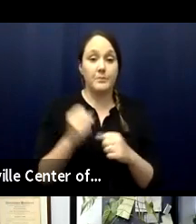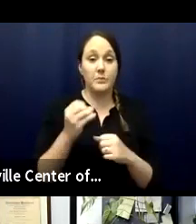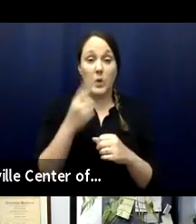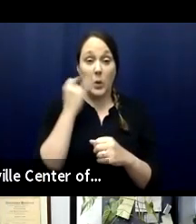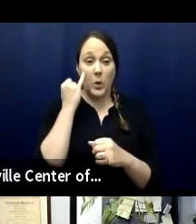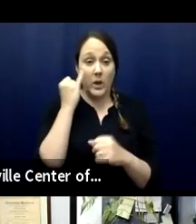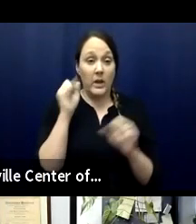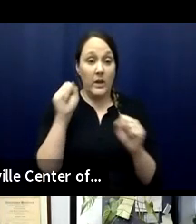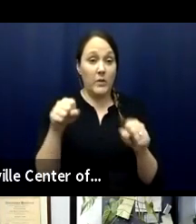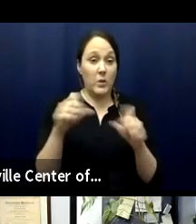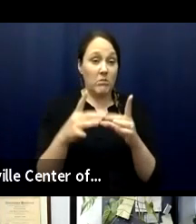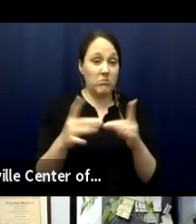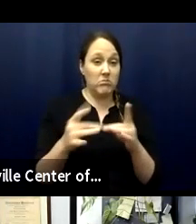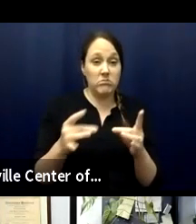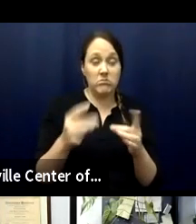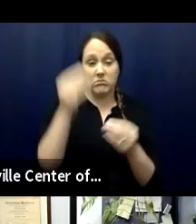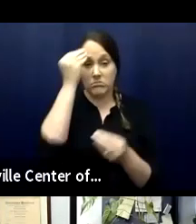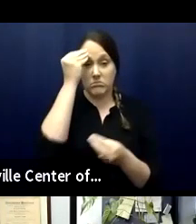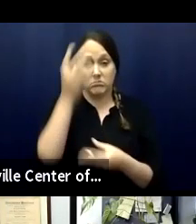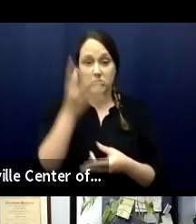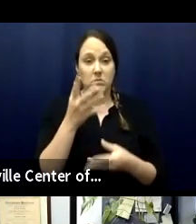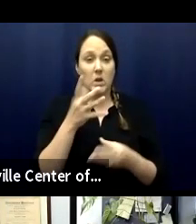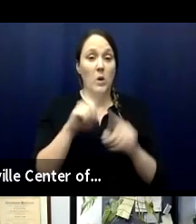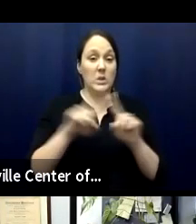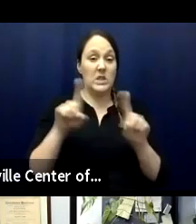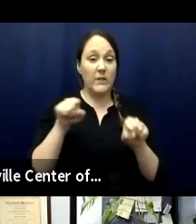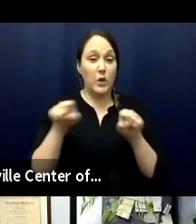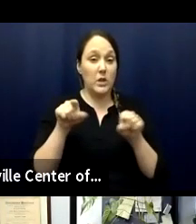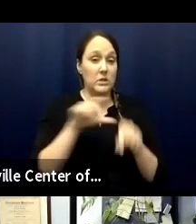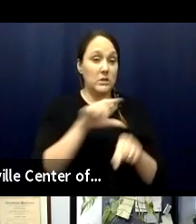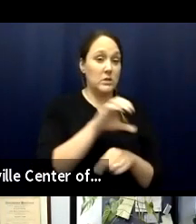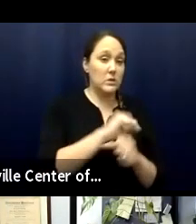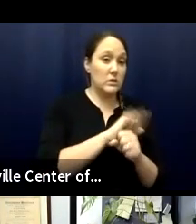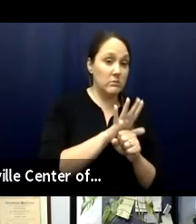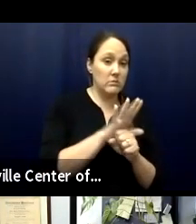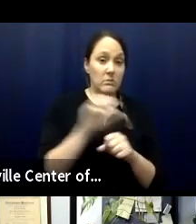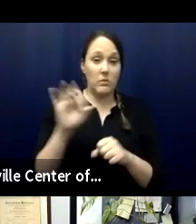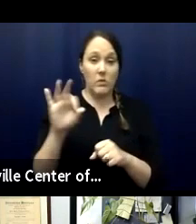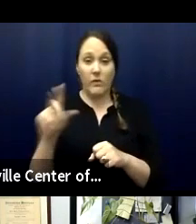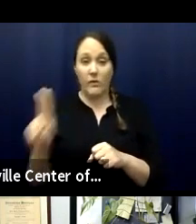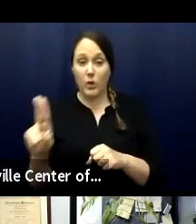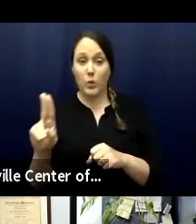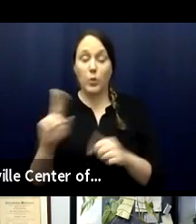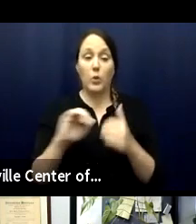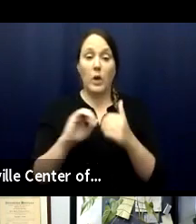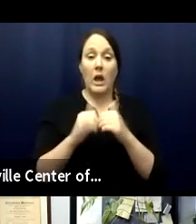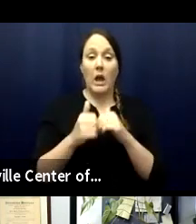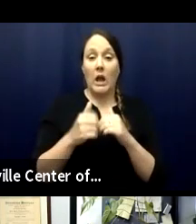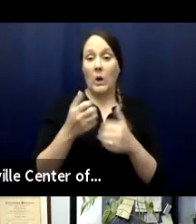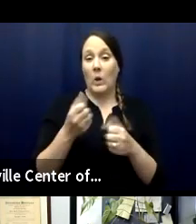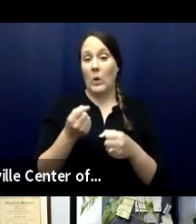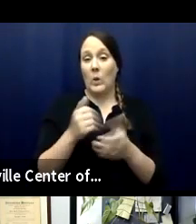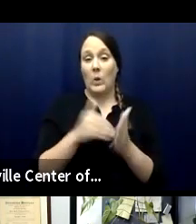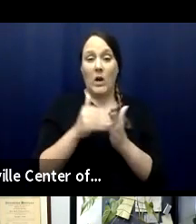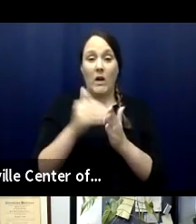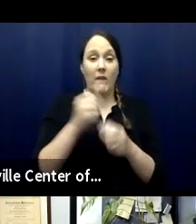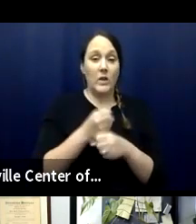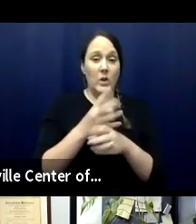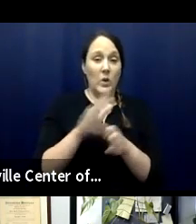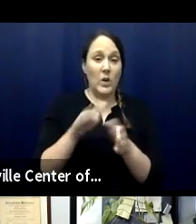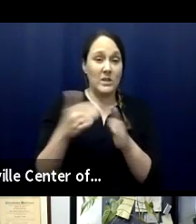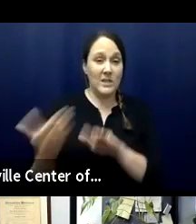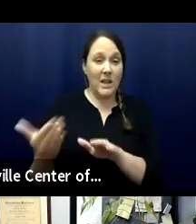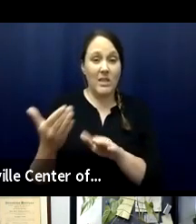address that or shed some light on the difference between the two and how deadly one is versus the